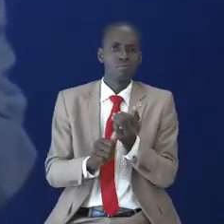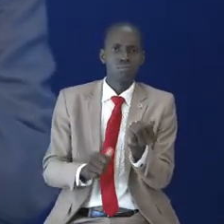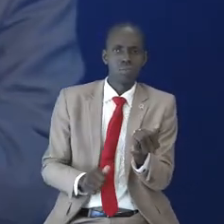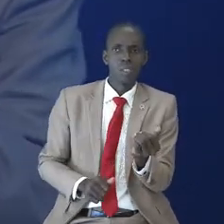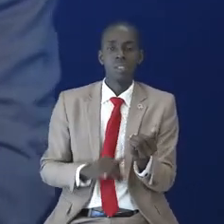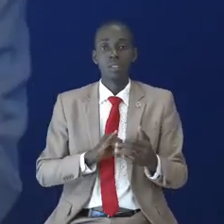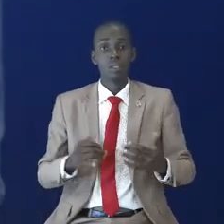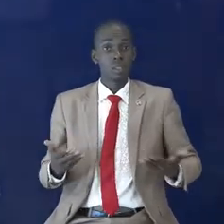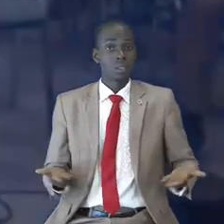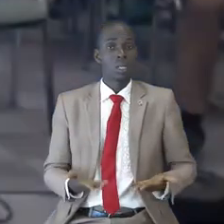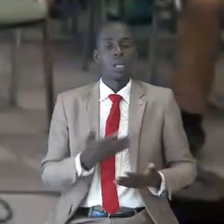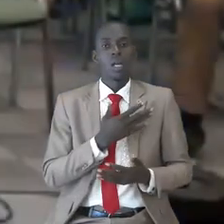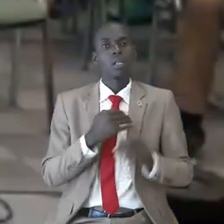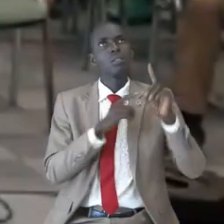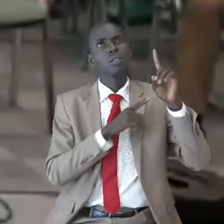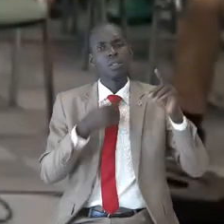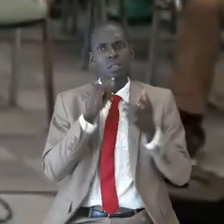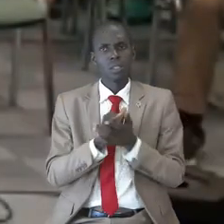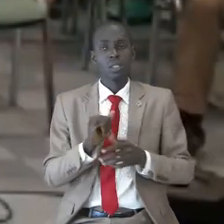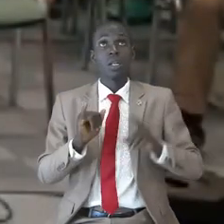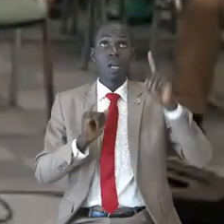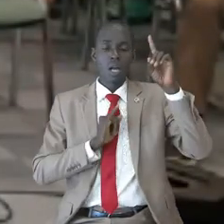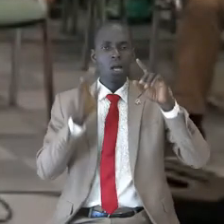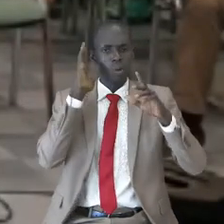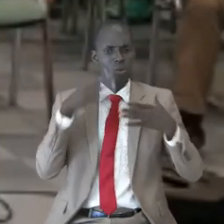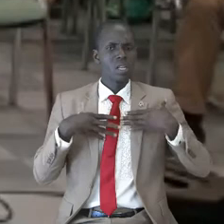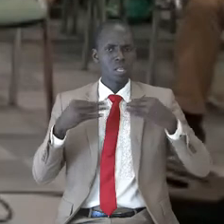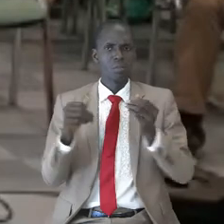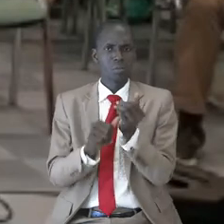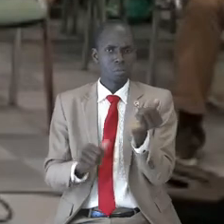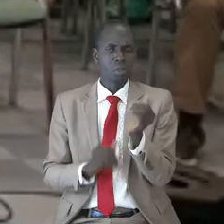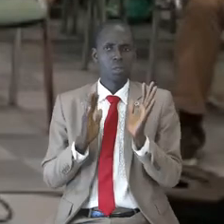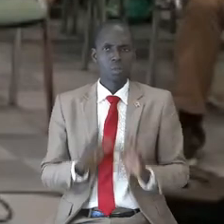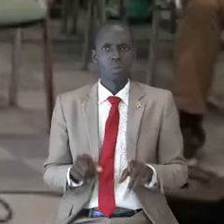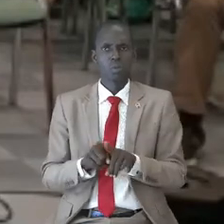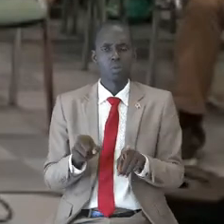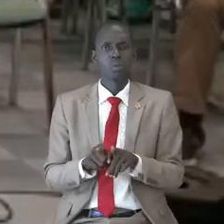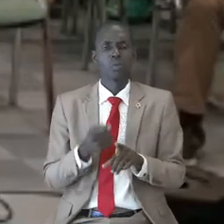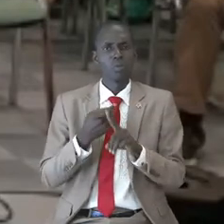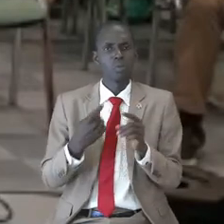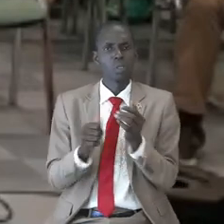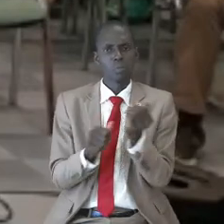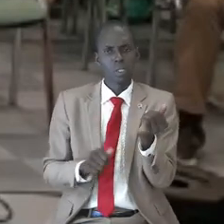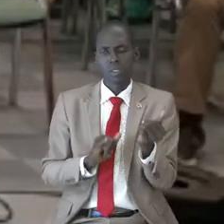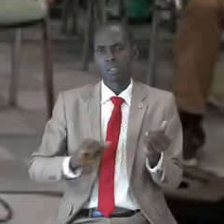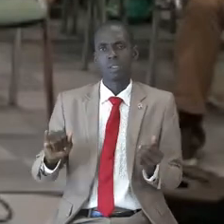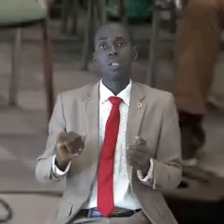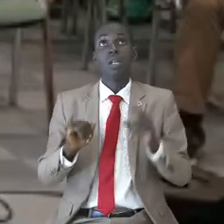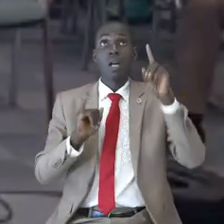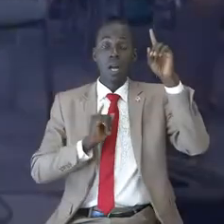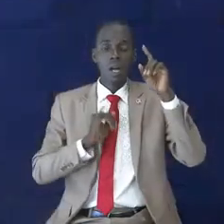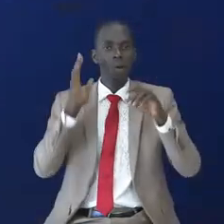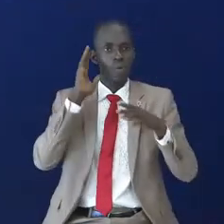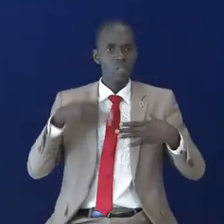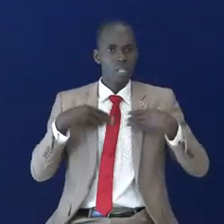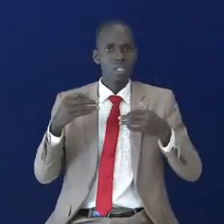Then the Lord said, "I'll heal the backslider too of the backsliding. I will heal their backsliding. I